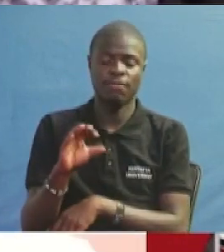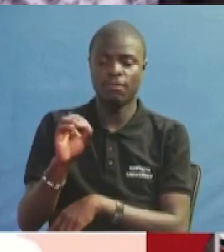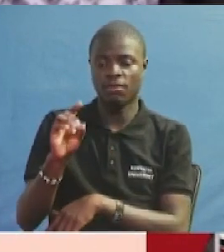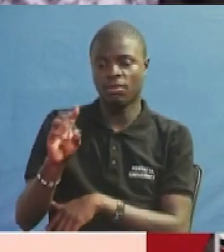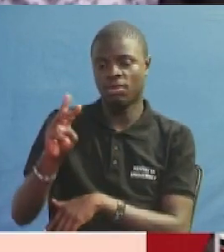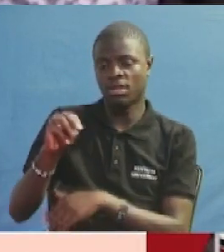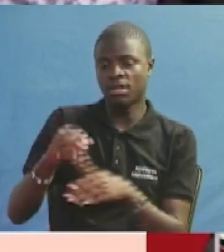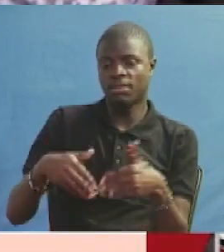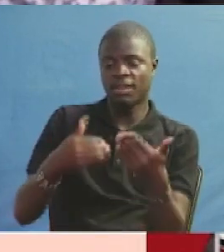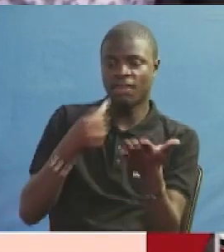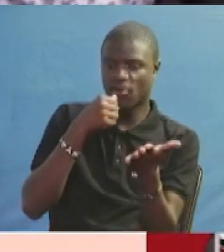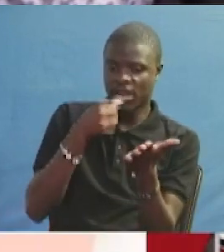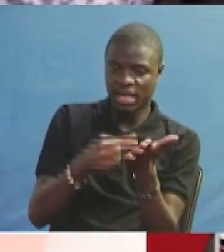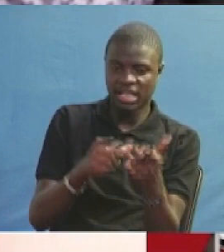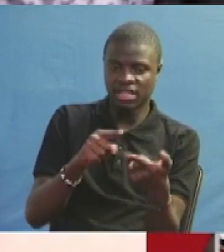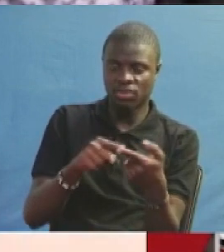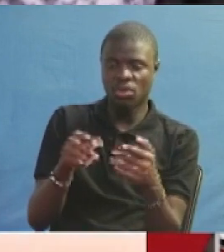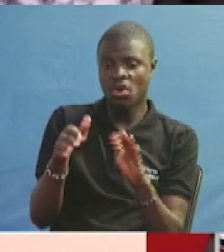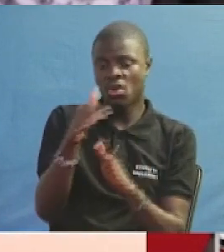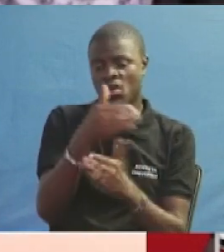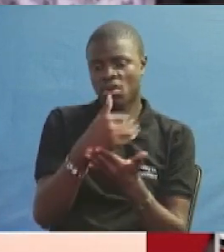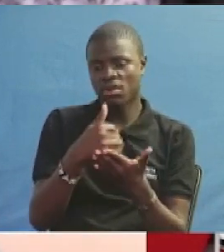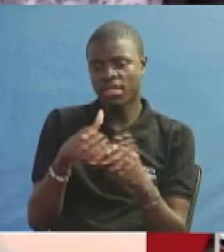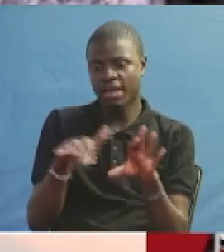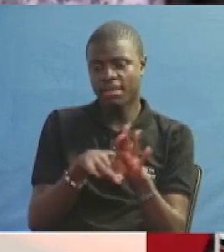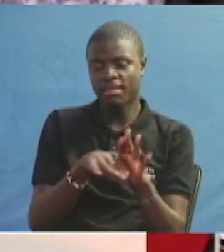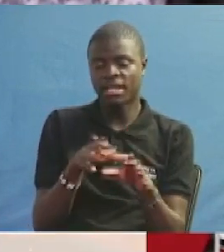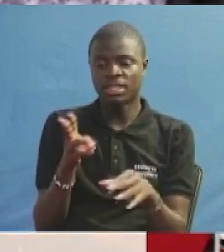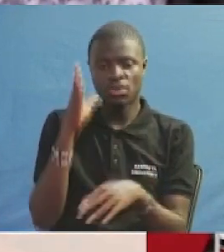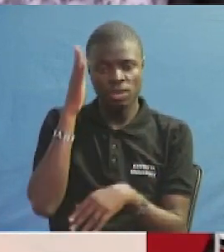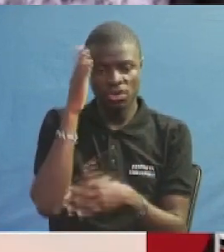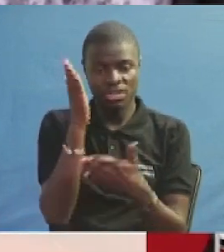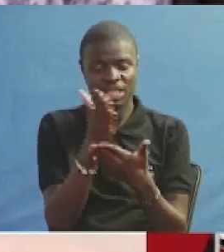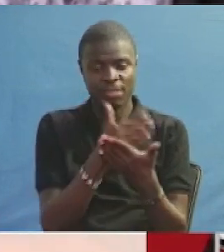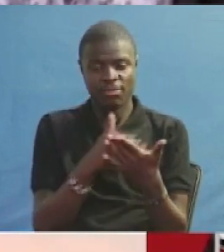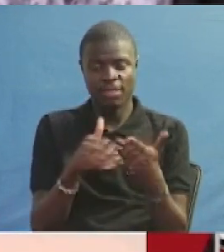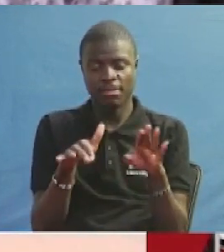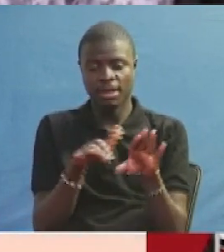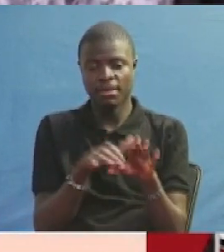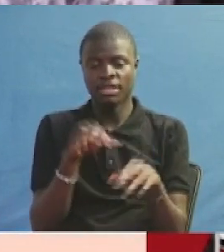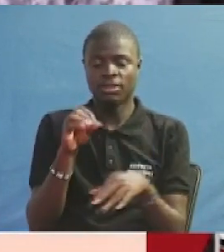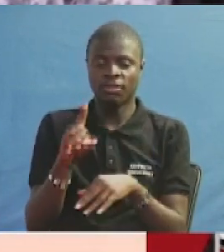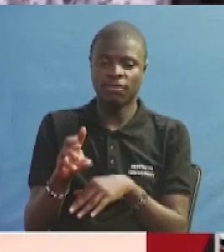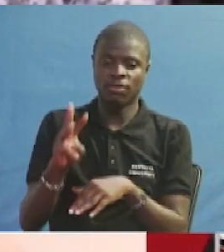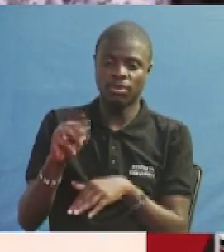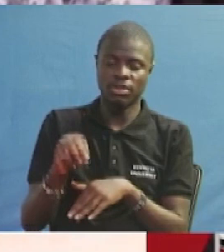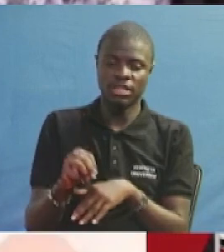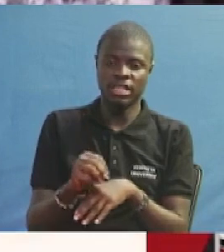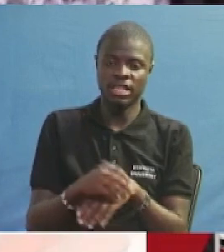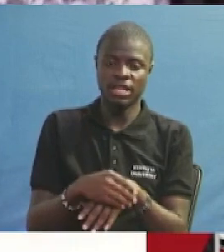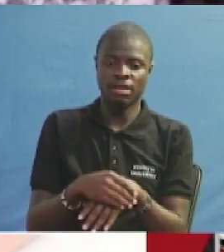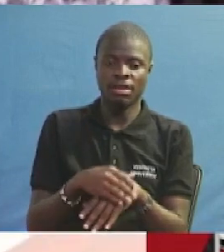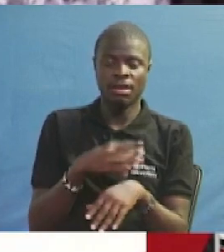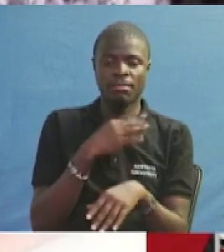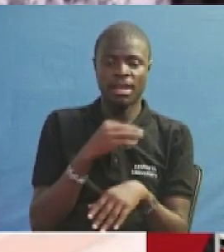sent out letters to all their members. And we recognize some of the members of ODM, like member for, I think,